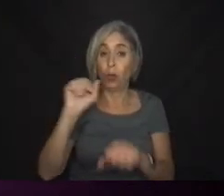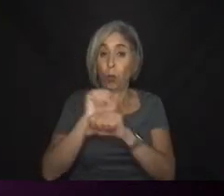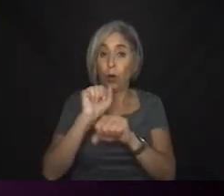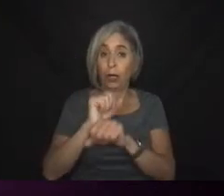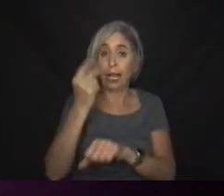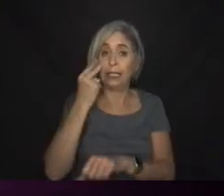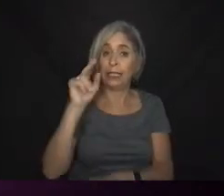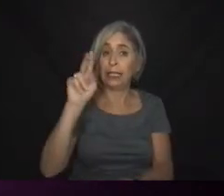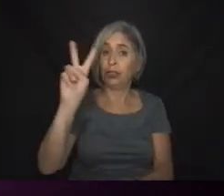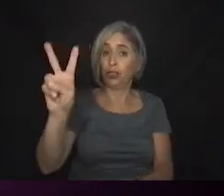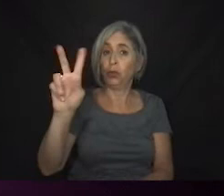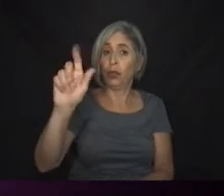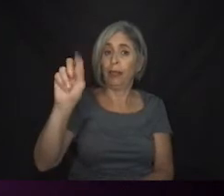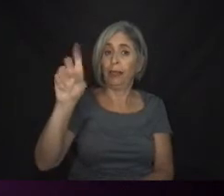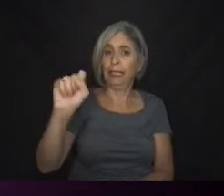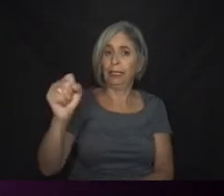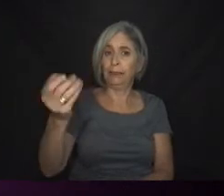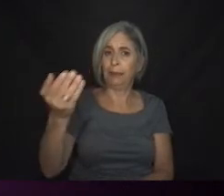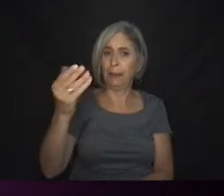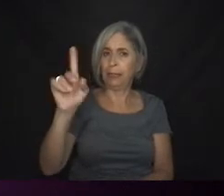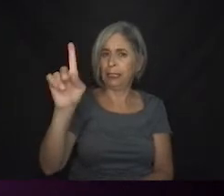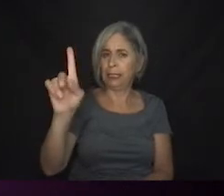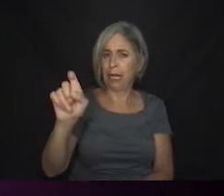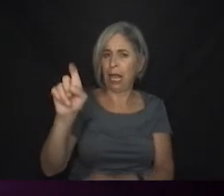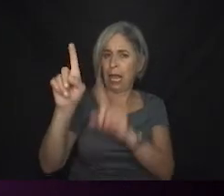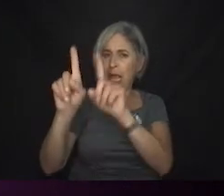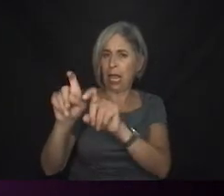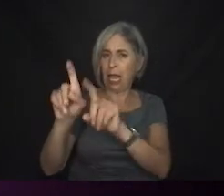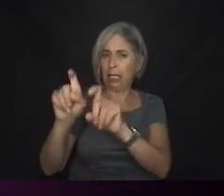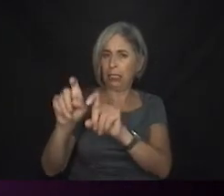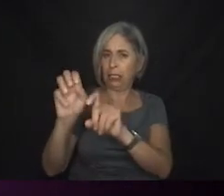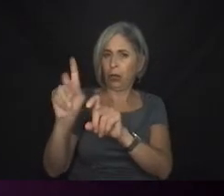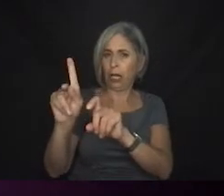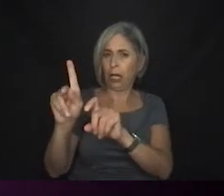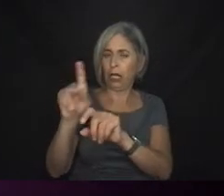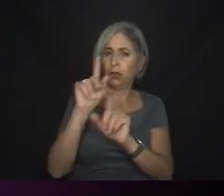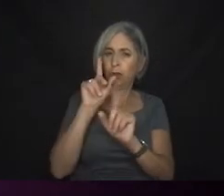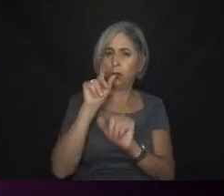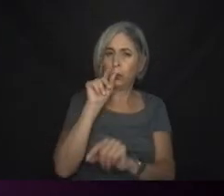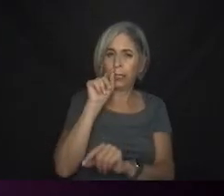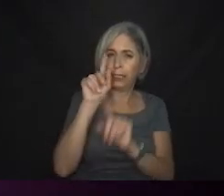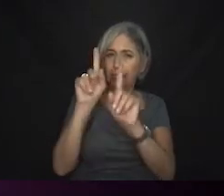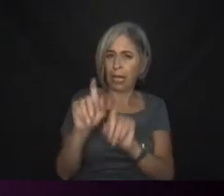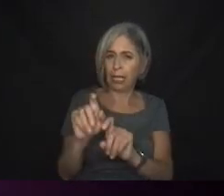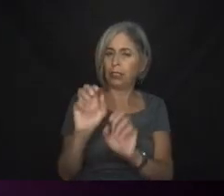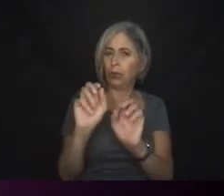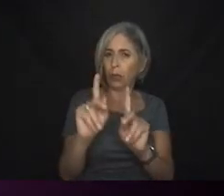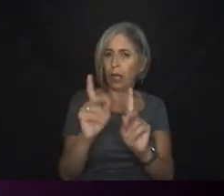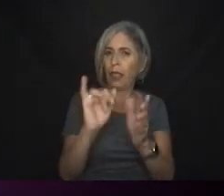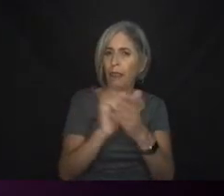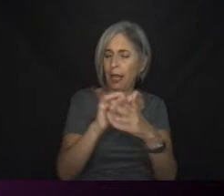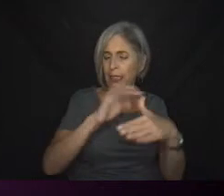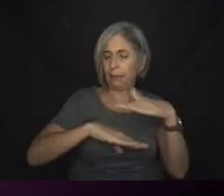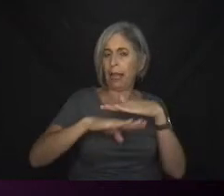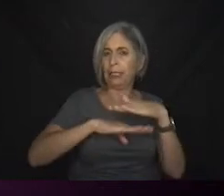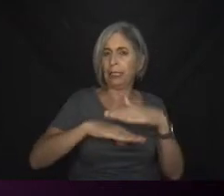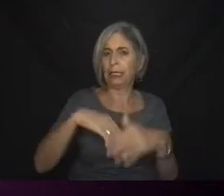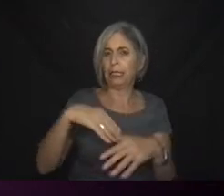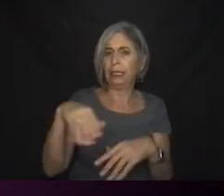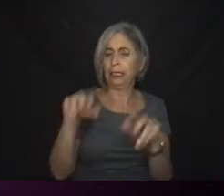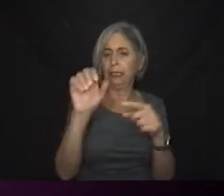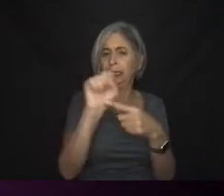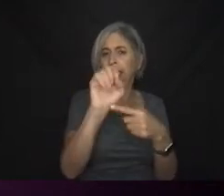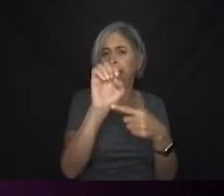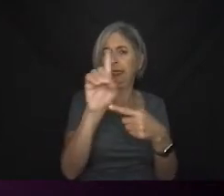2 links, maybe. Test, okay, tweets. So there, that's a basic seed